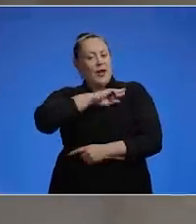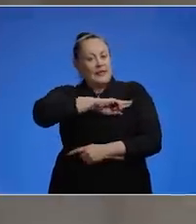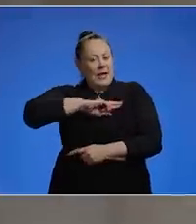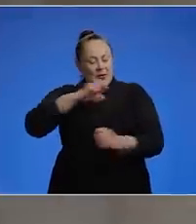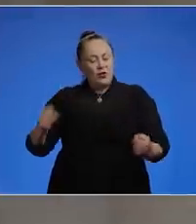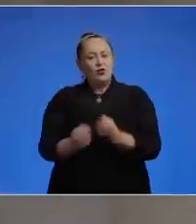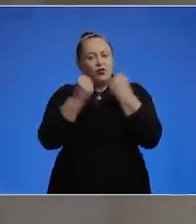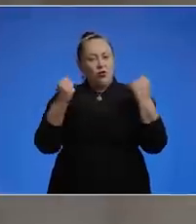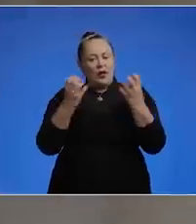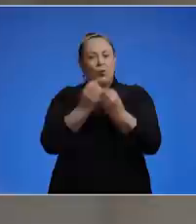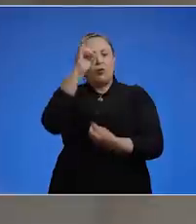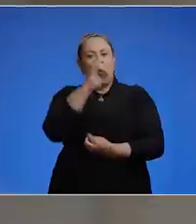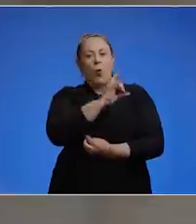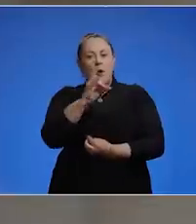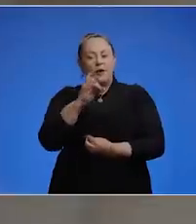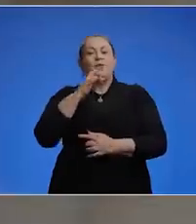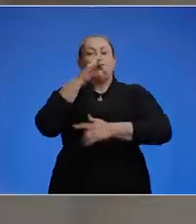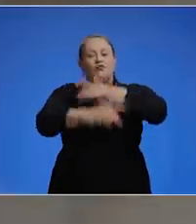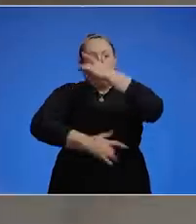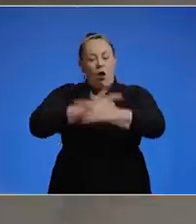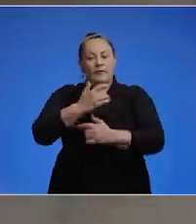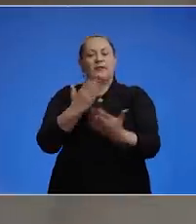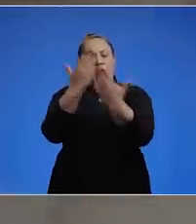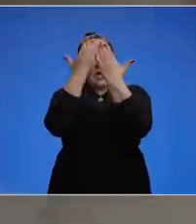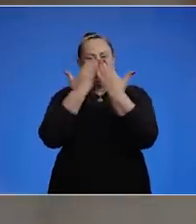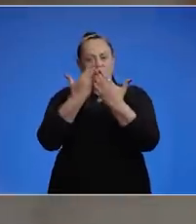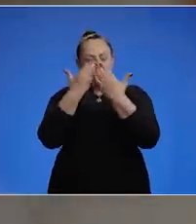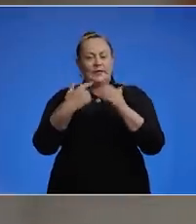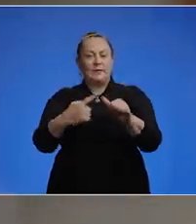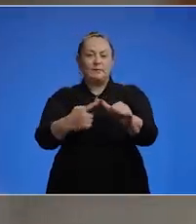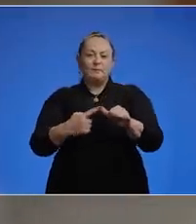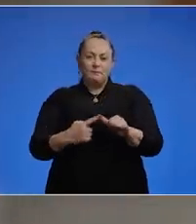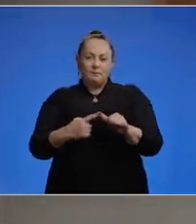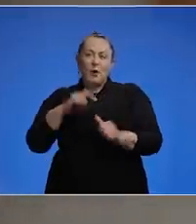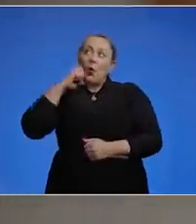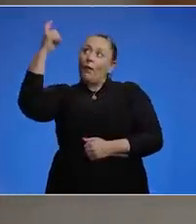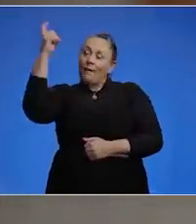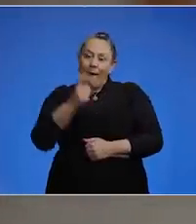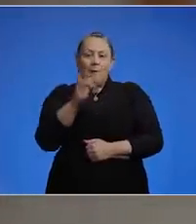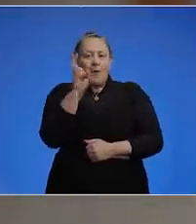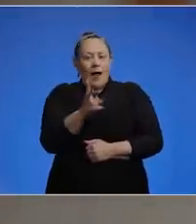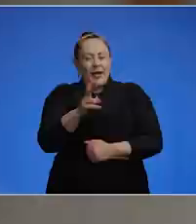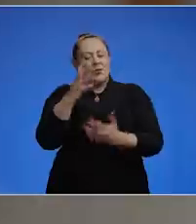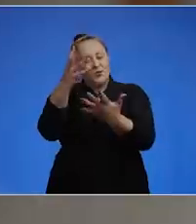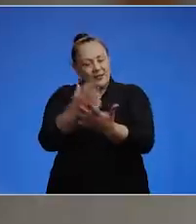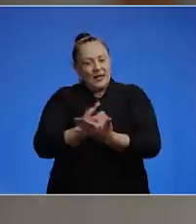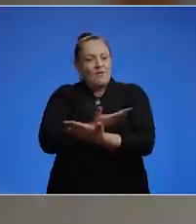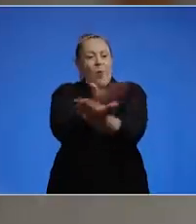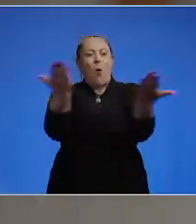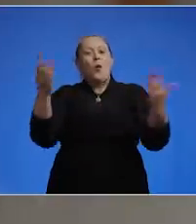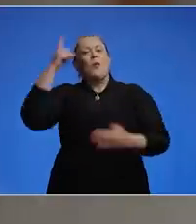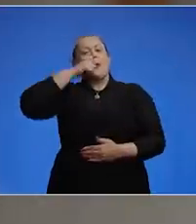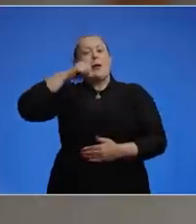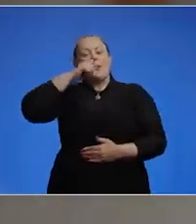in holiness. Christ, have mercy. Christ, have mercy. You will come again in glory with salvation for your